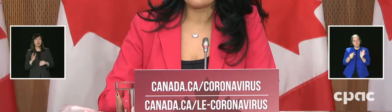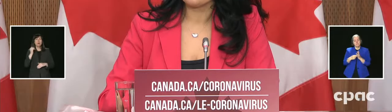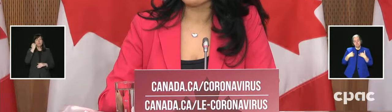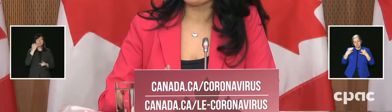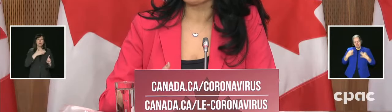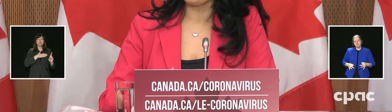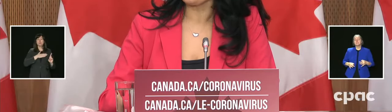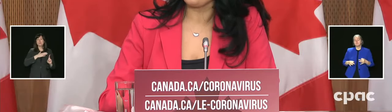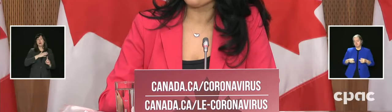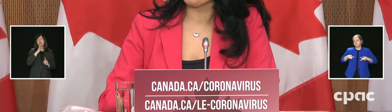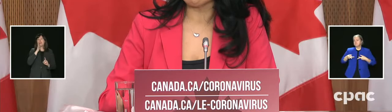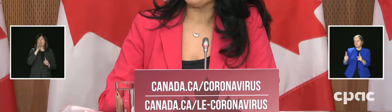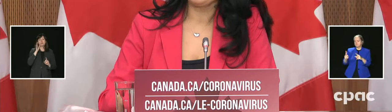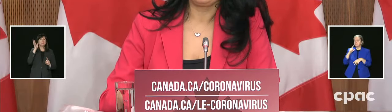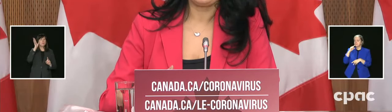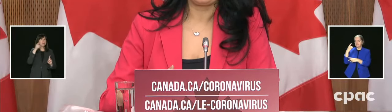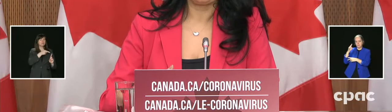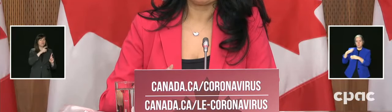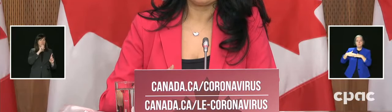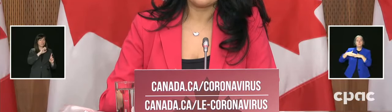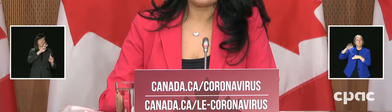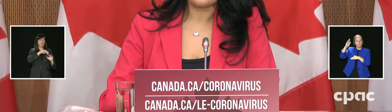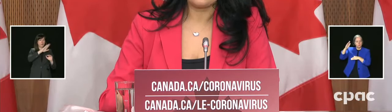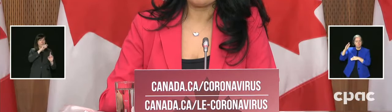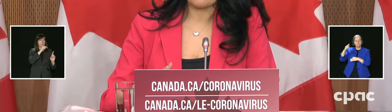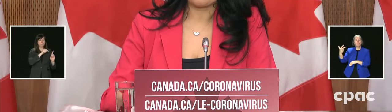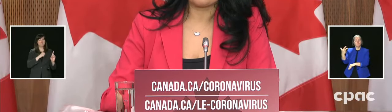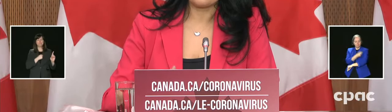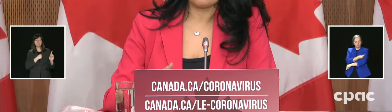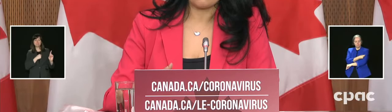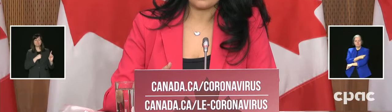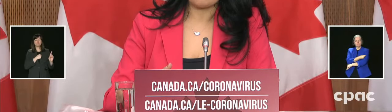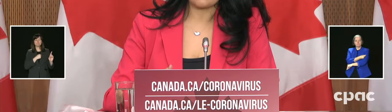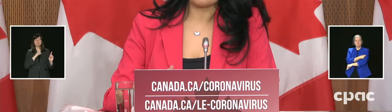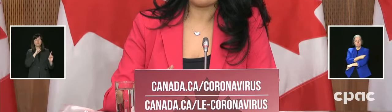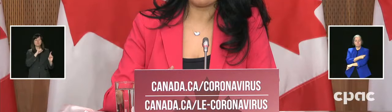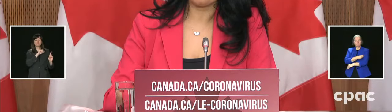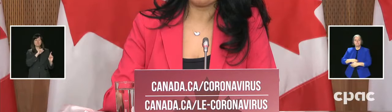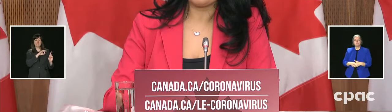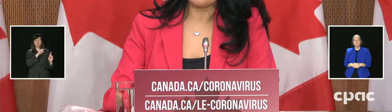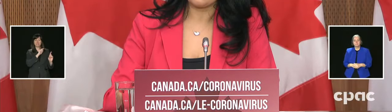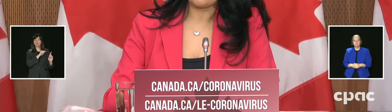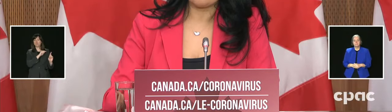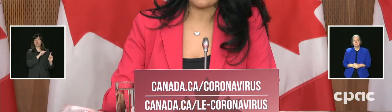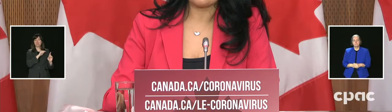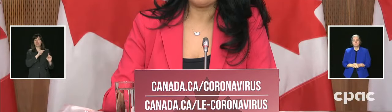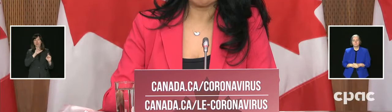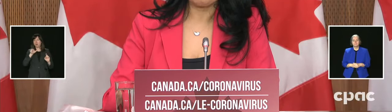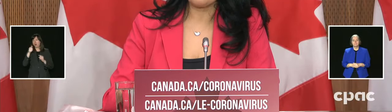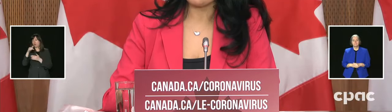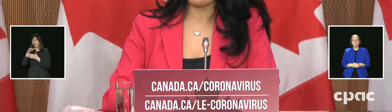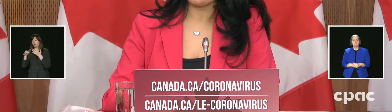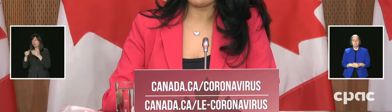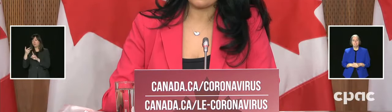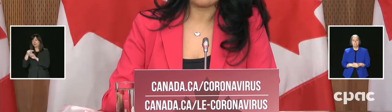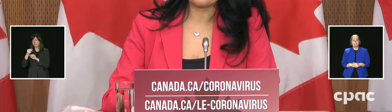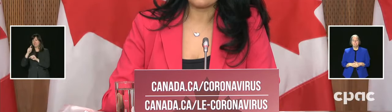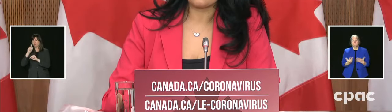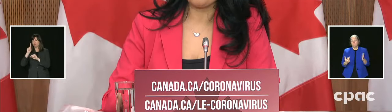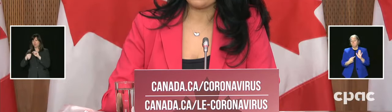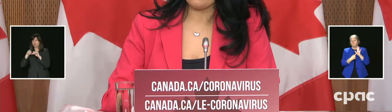a parent who is in that age group, and would I say if that person did not have access to another vaccine, do I think